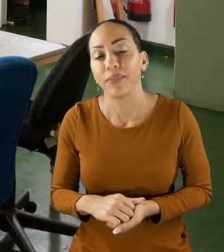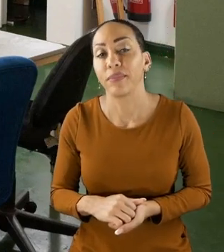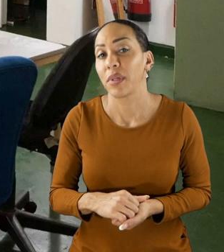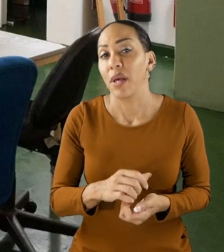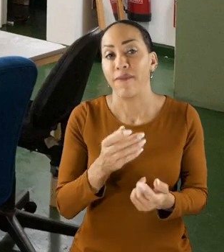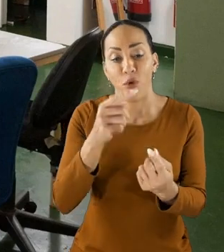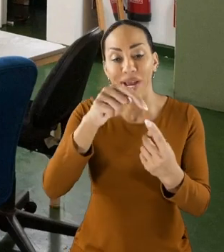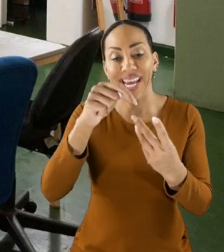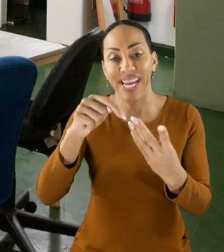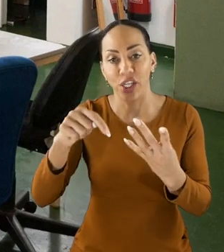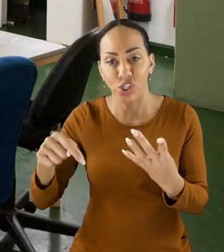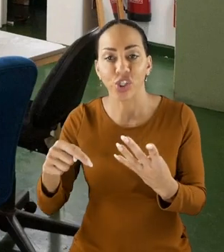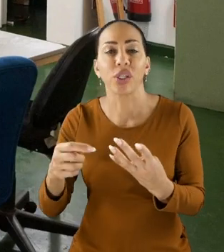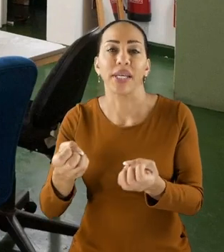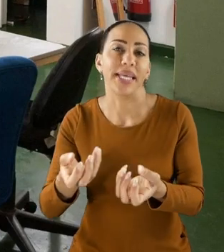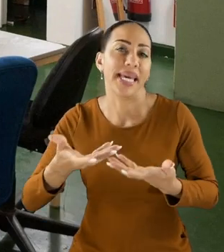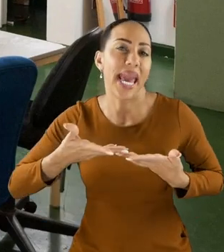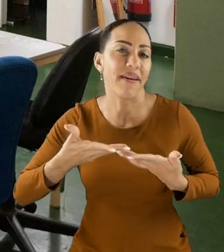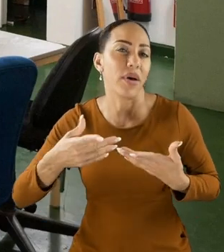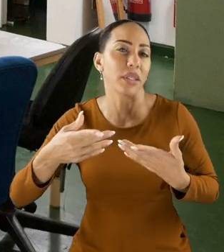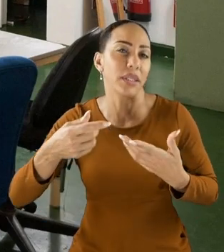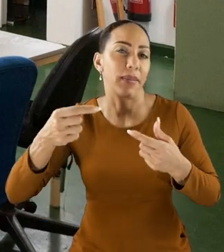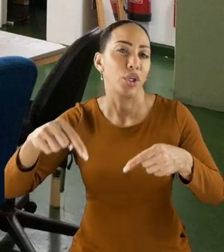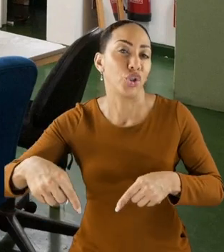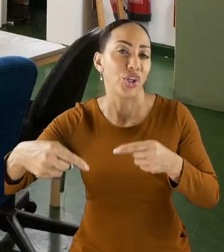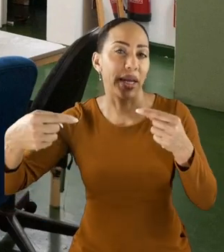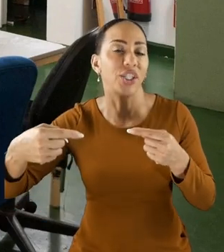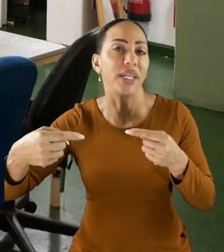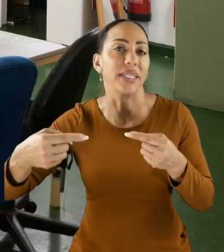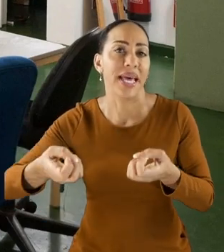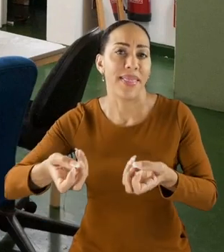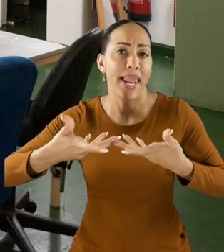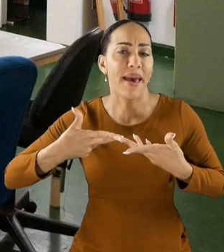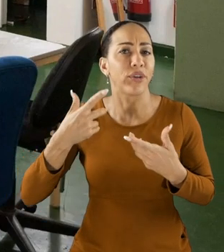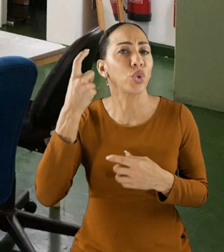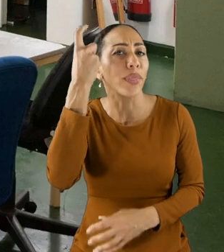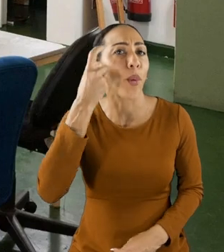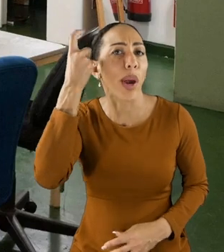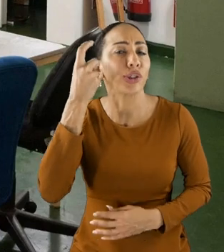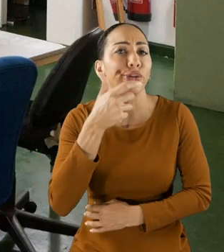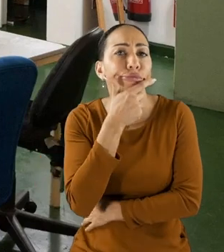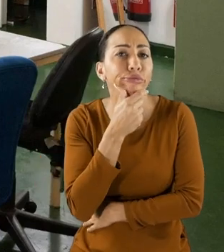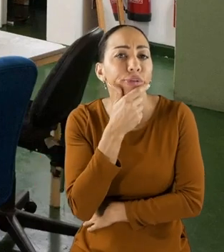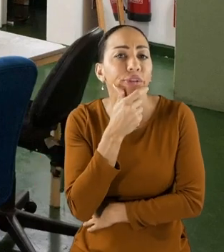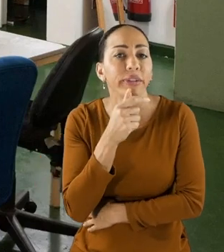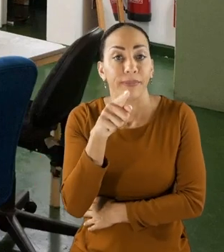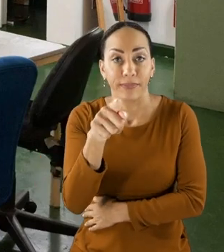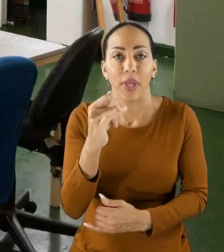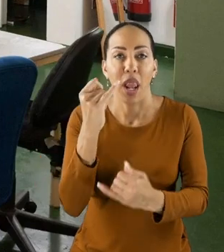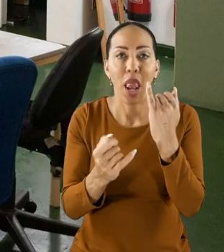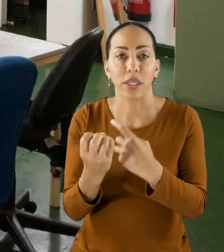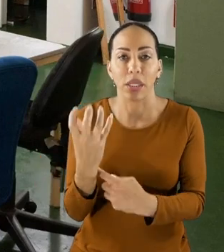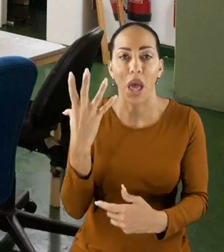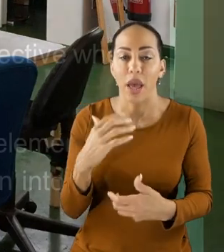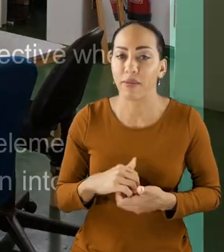challenges they brought us left me with a few questions. And if we go to that last slide, one of them was